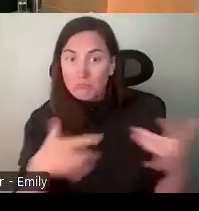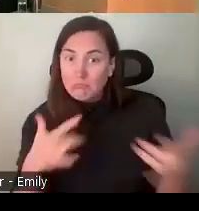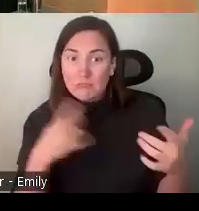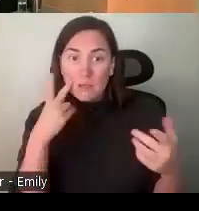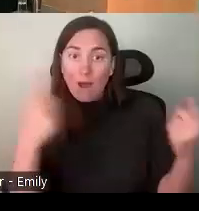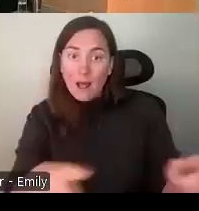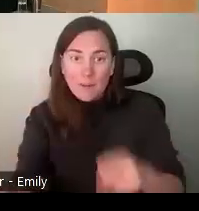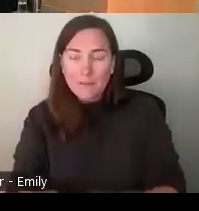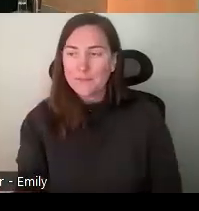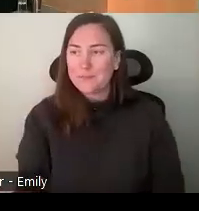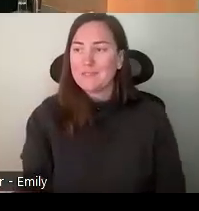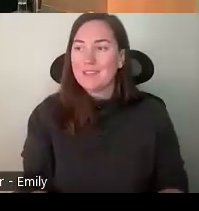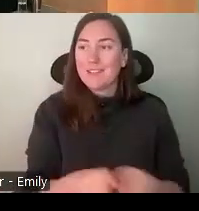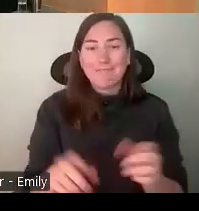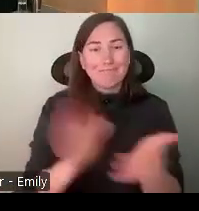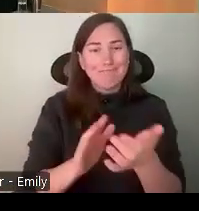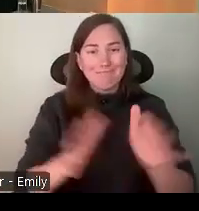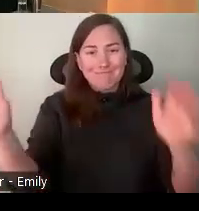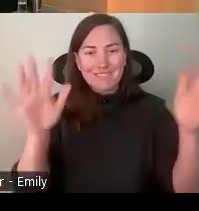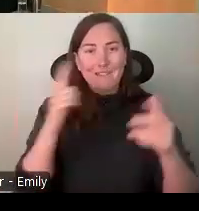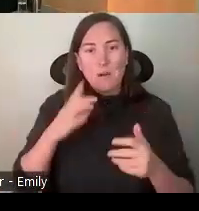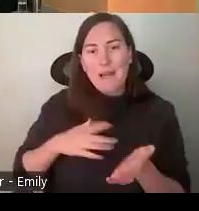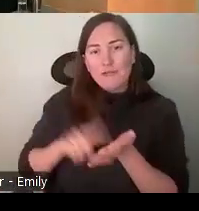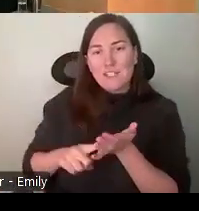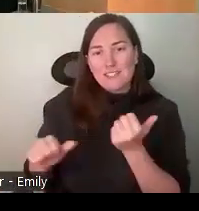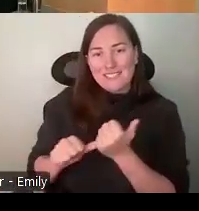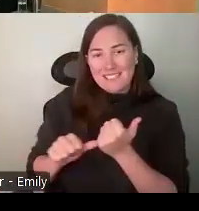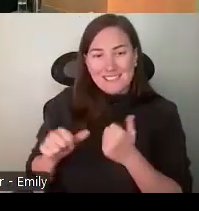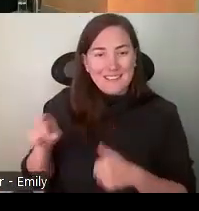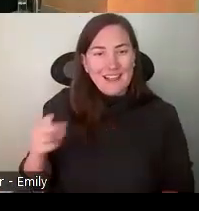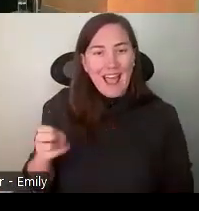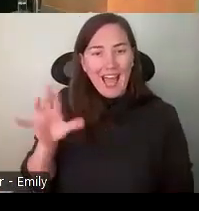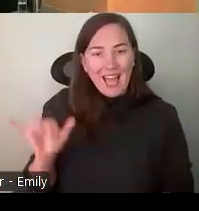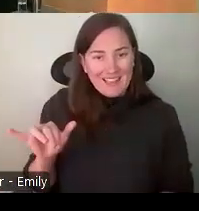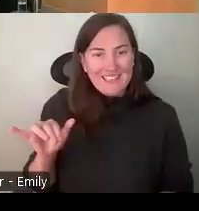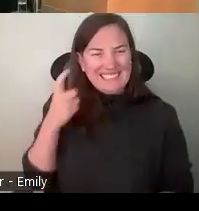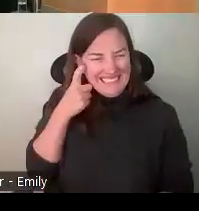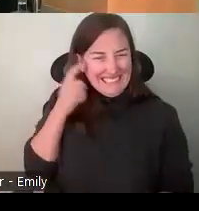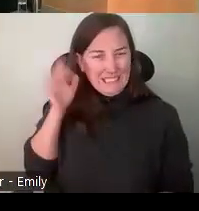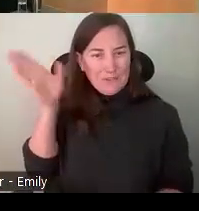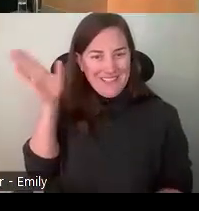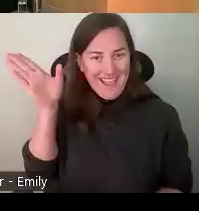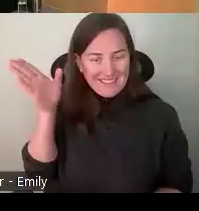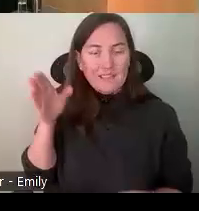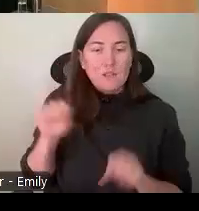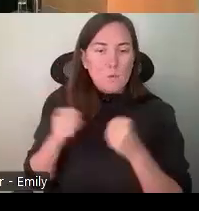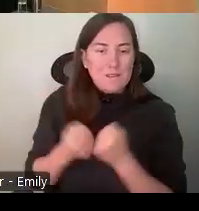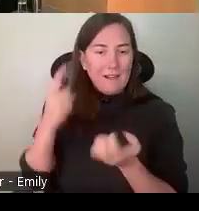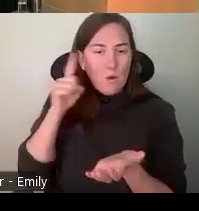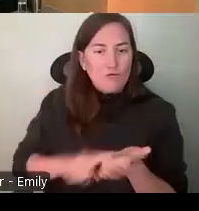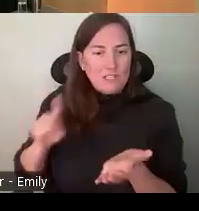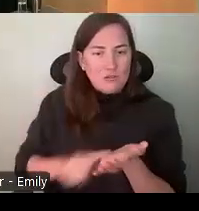And I want to give a shout out to my research assistant, Haley, who just presented at Society for Research